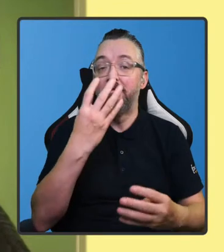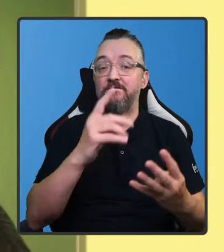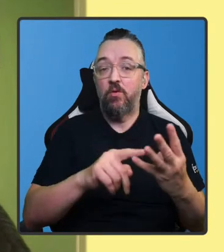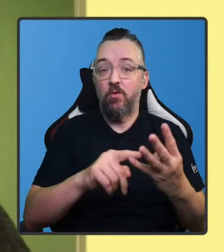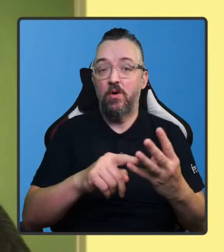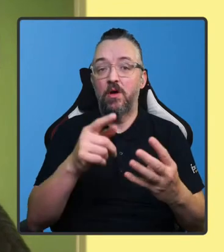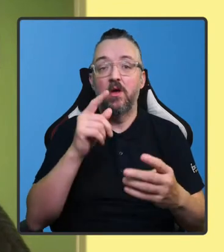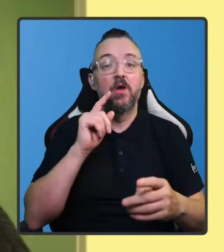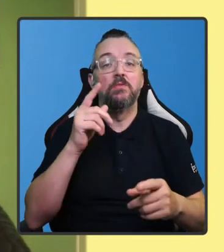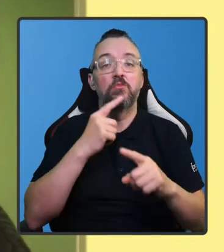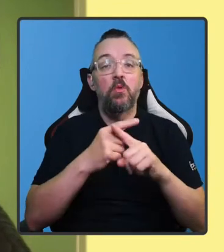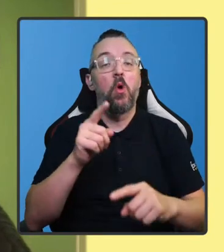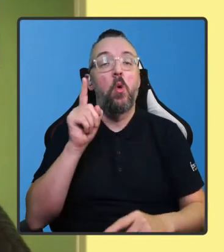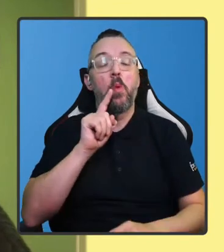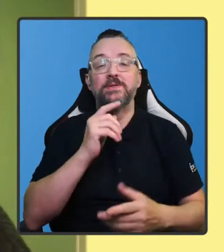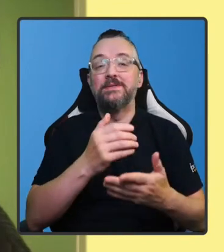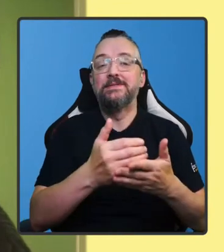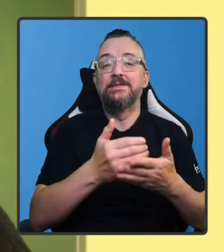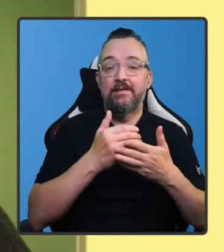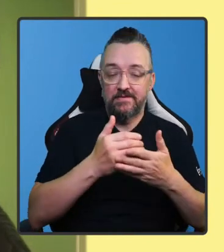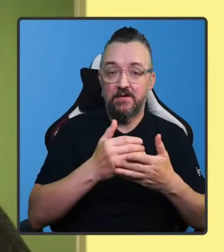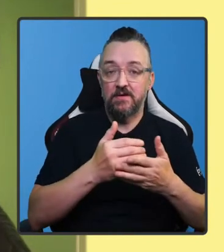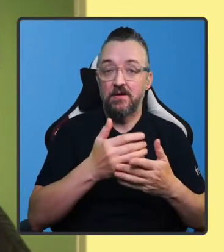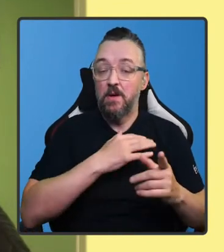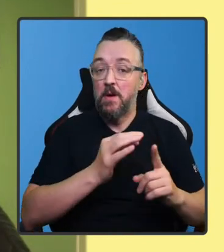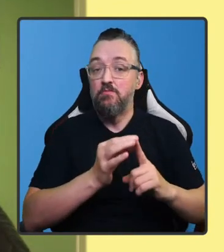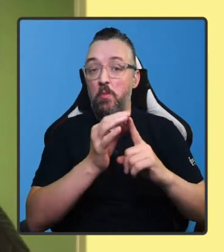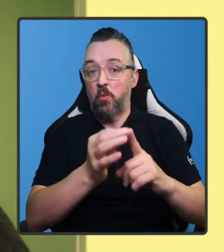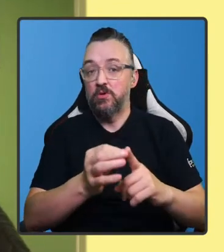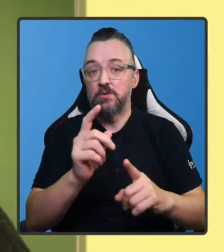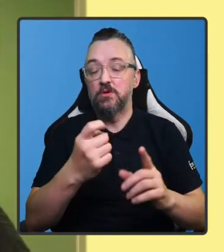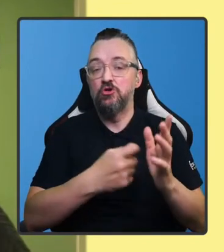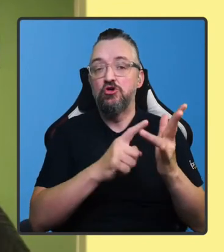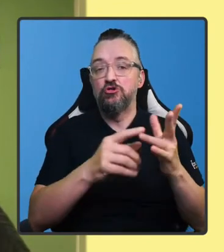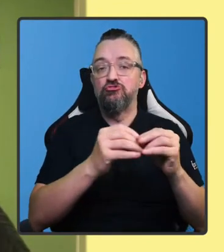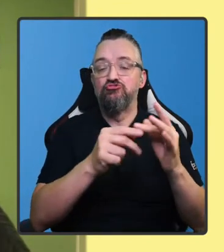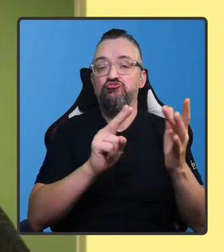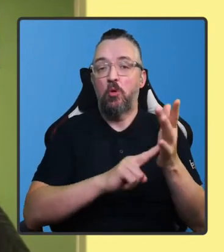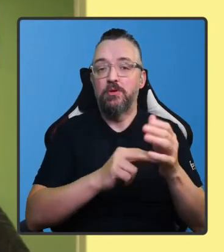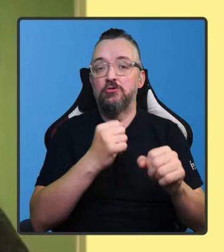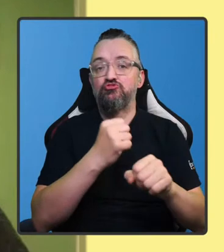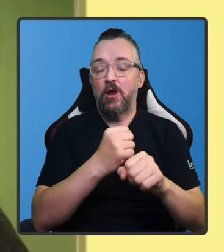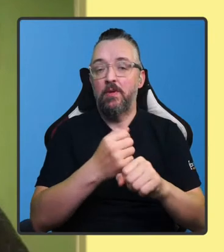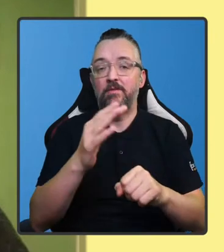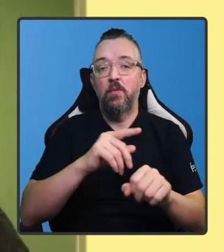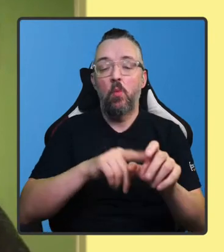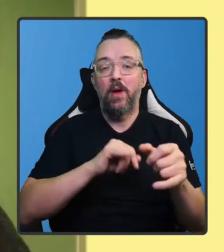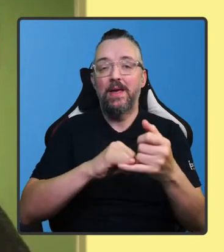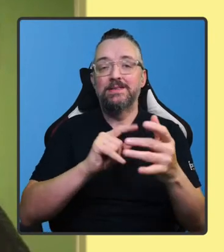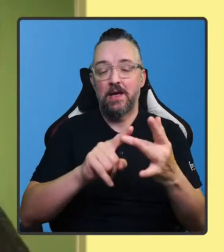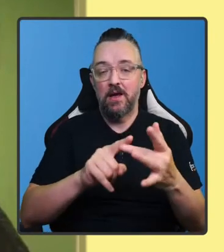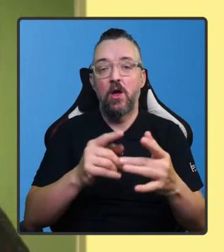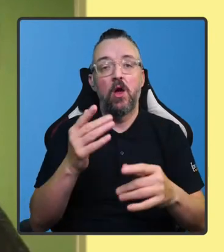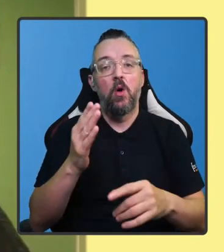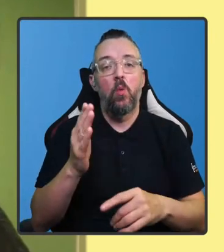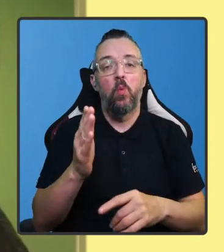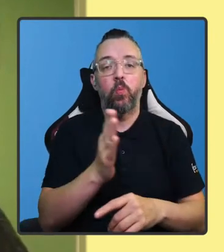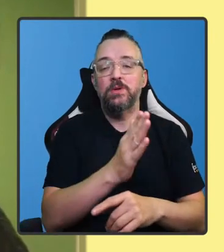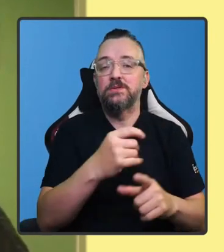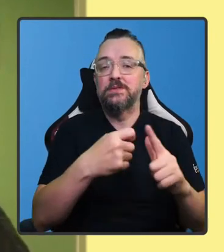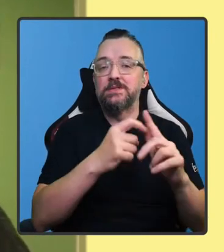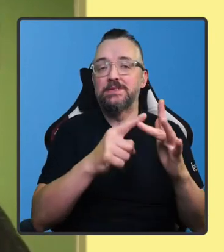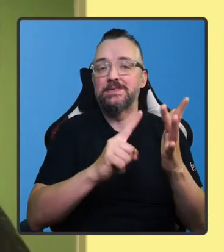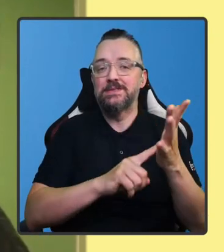Safety. And to propose this resolution, we have Robin Graham of YSI and West Kilbride Branch. And to second the